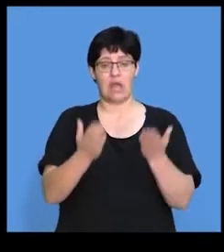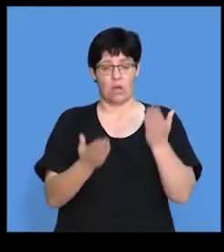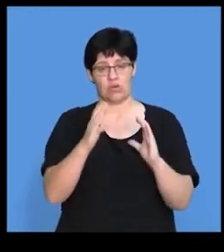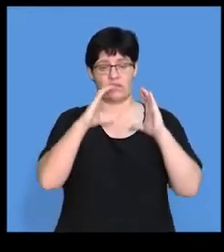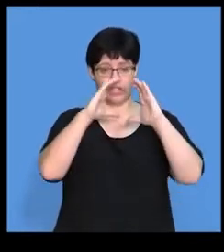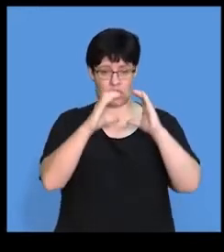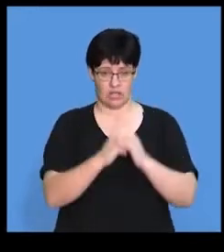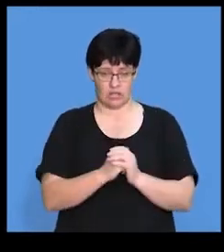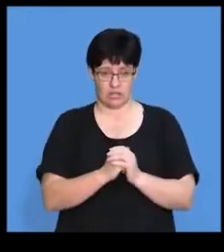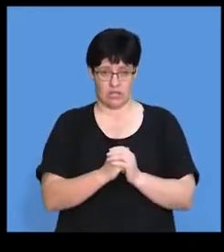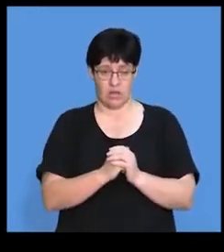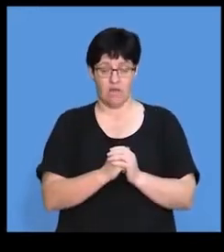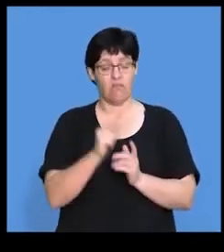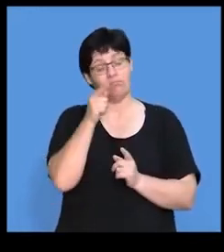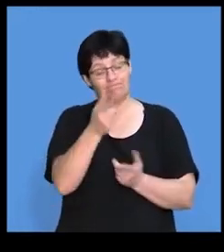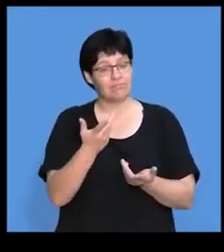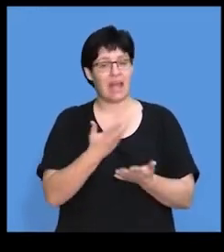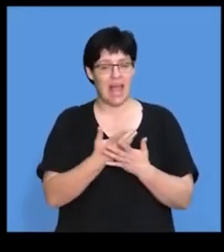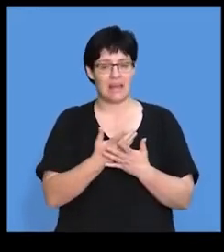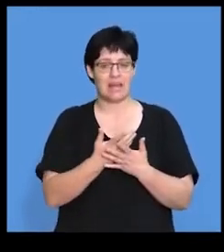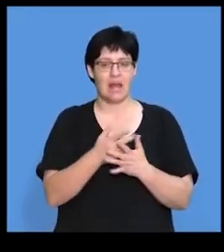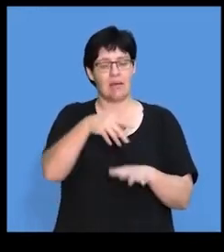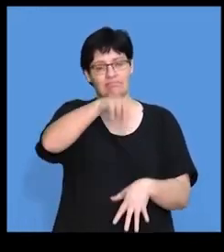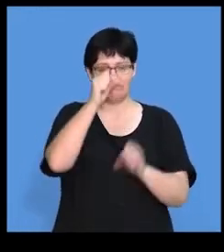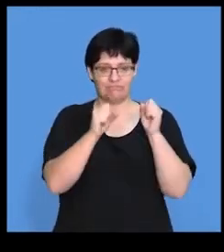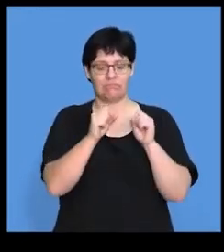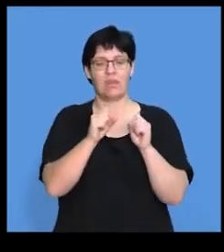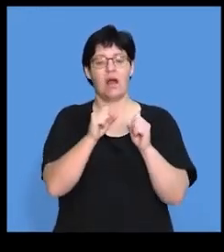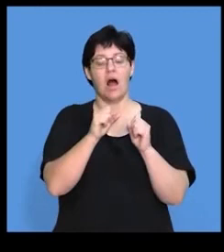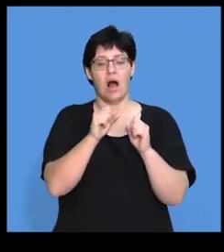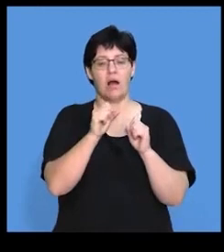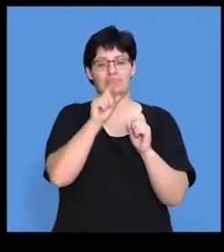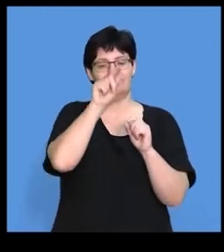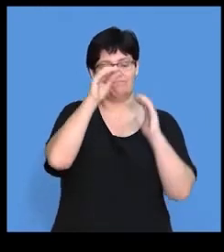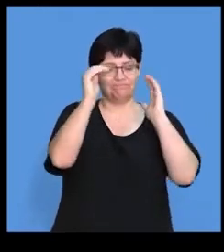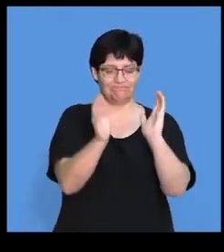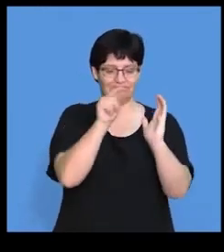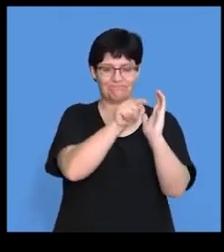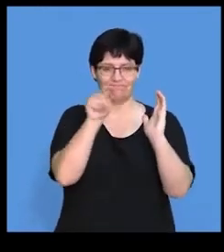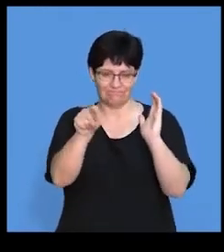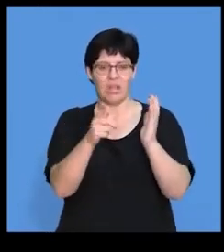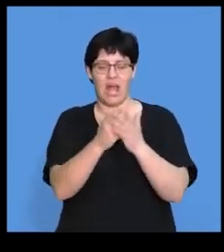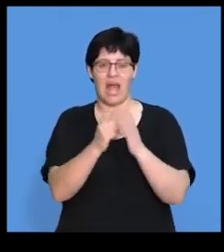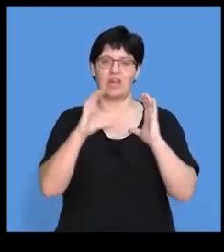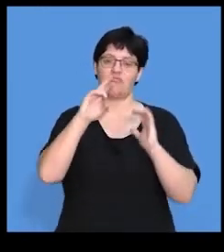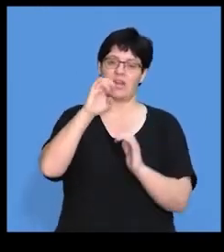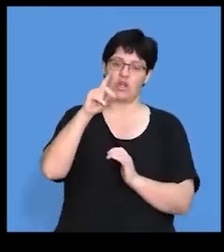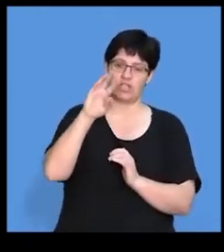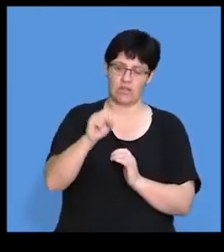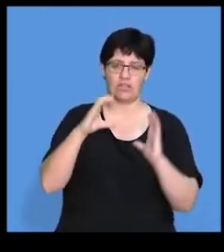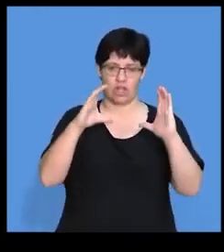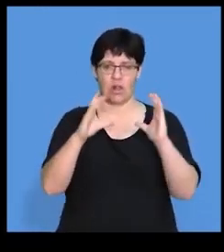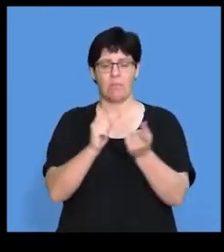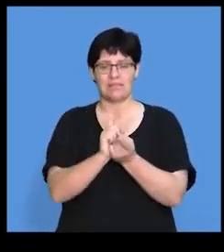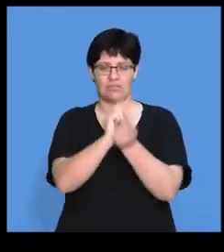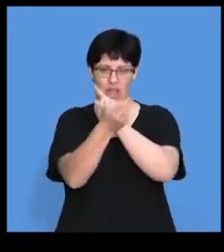But in order to be able to extract the coordinates of the center and, of course, the radius of the circle, we need to rearrange this by